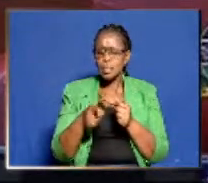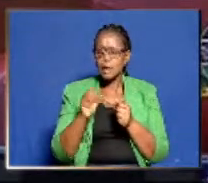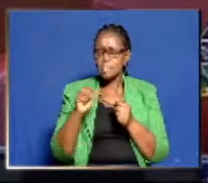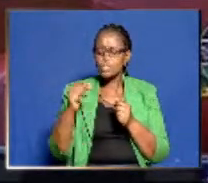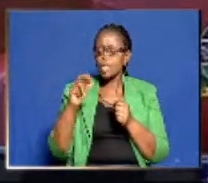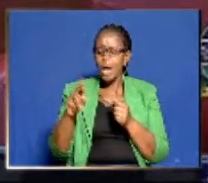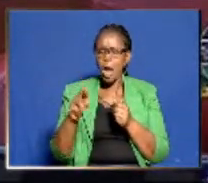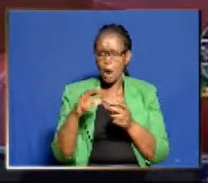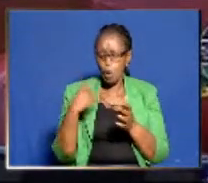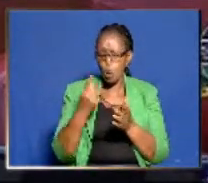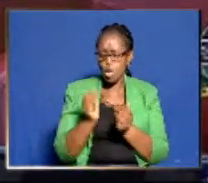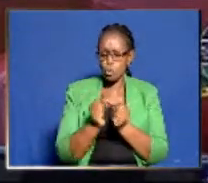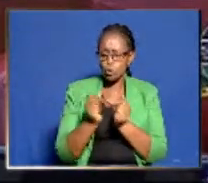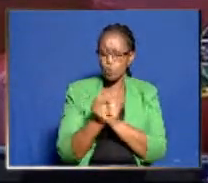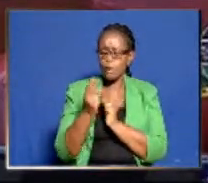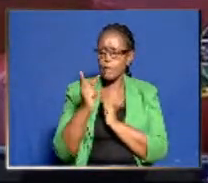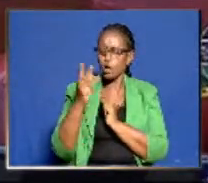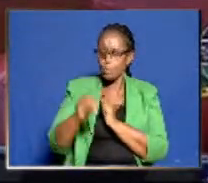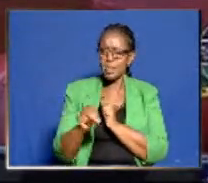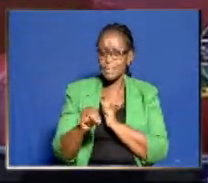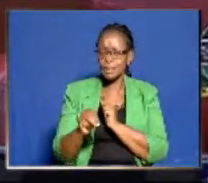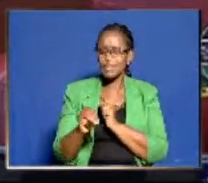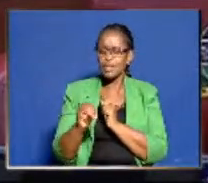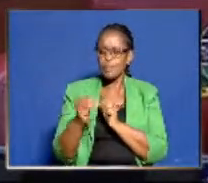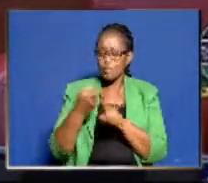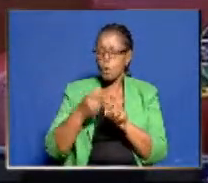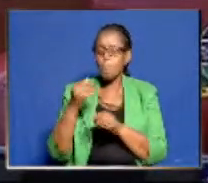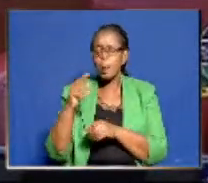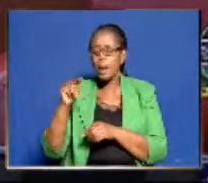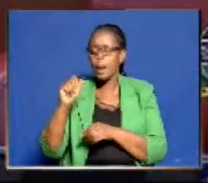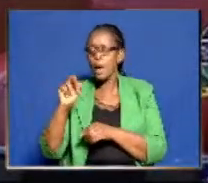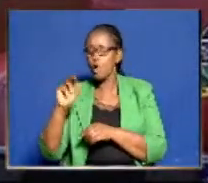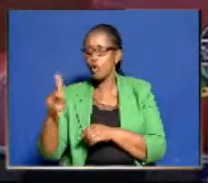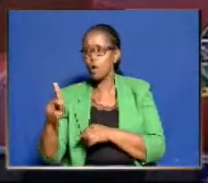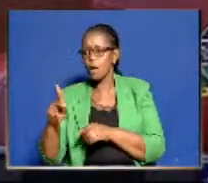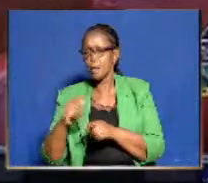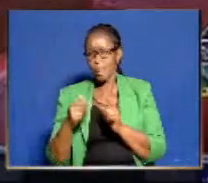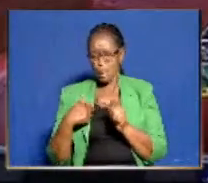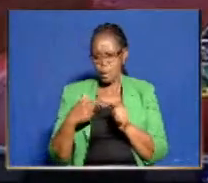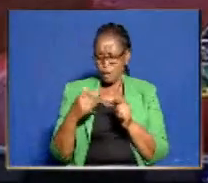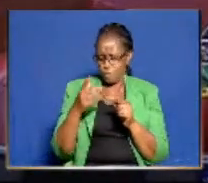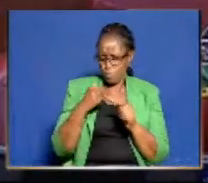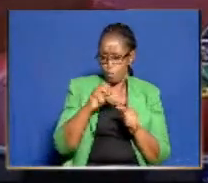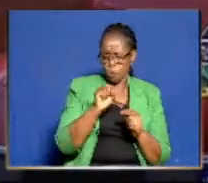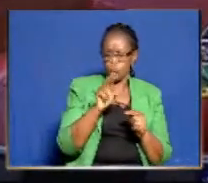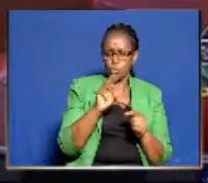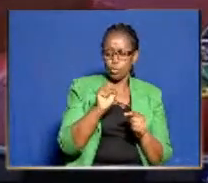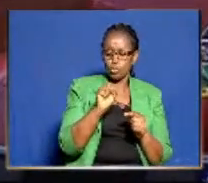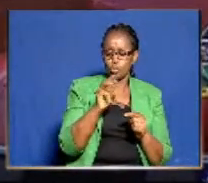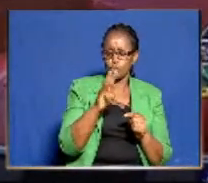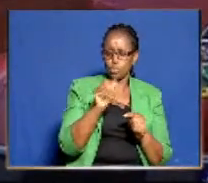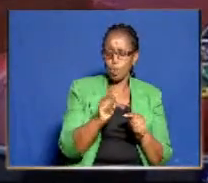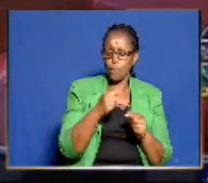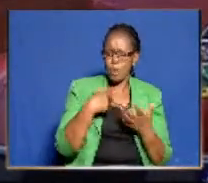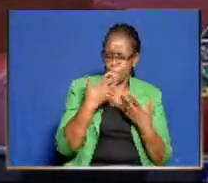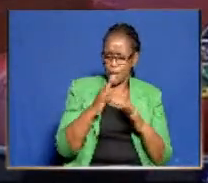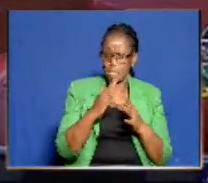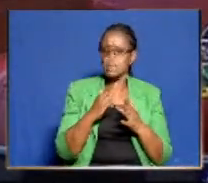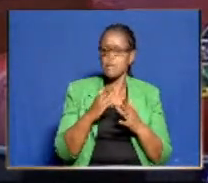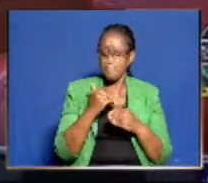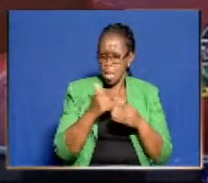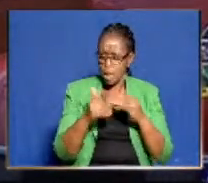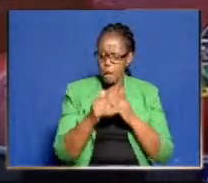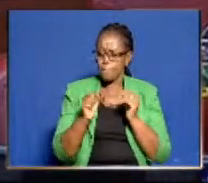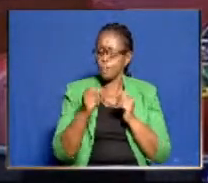the Susua economic zone, we have already constructed 52 kilometers to Emurtoto, Honorable Speaker.